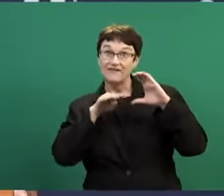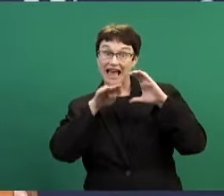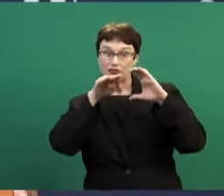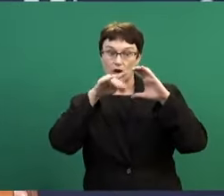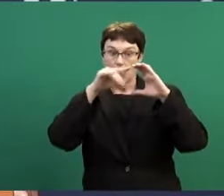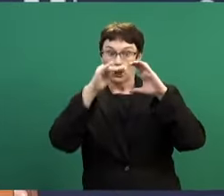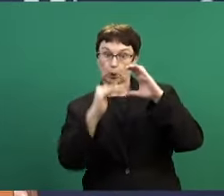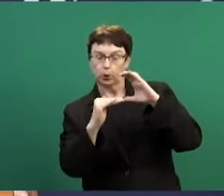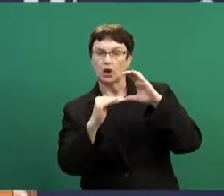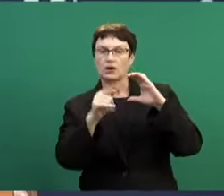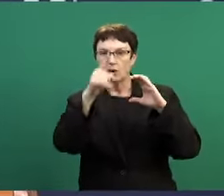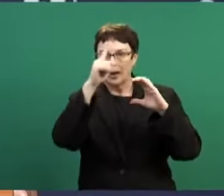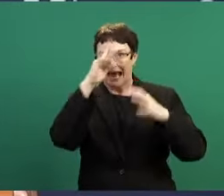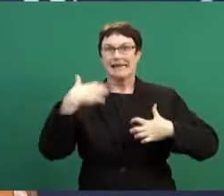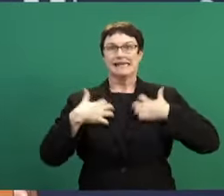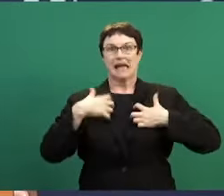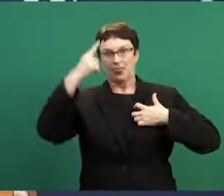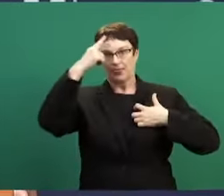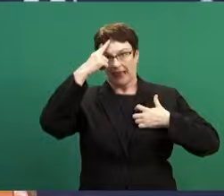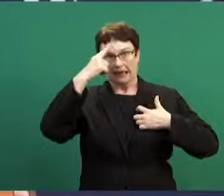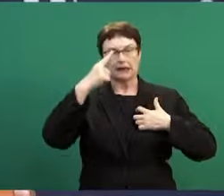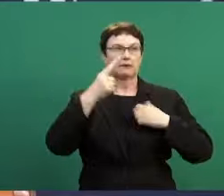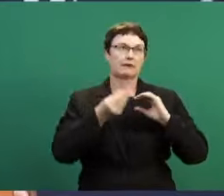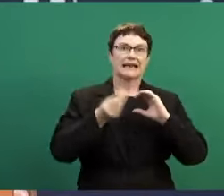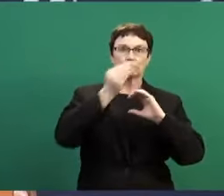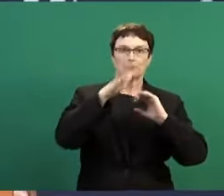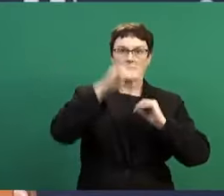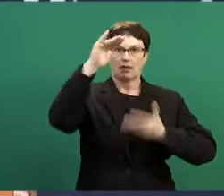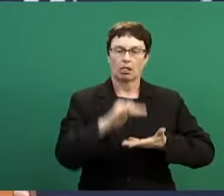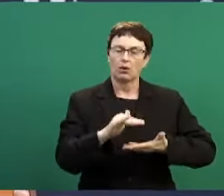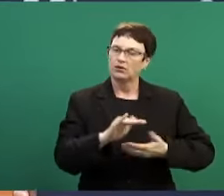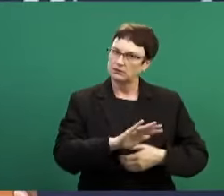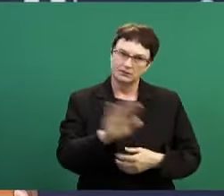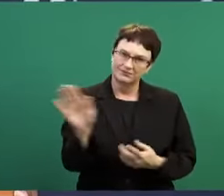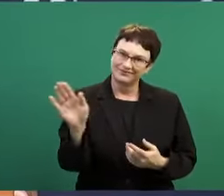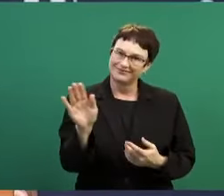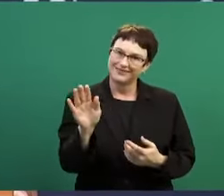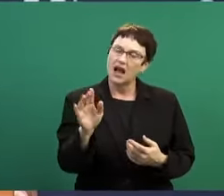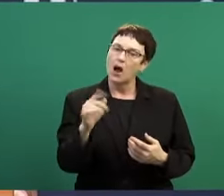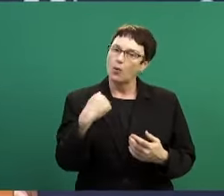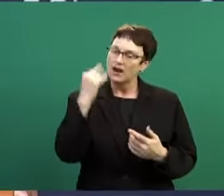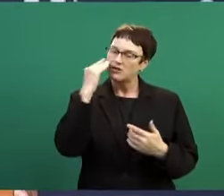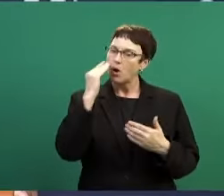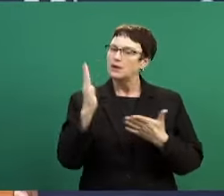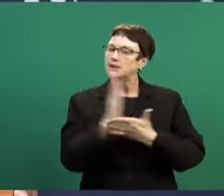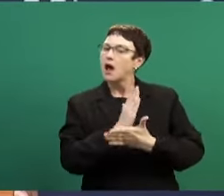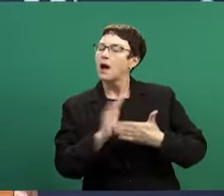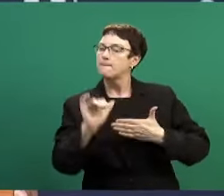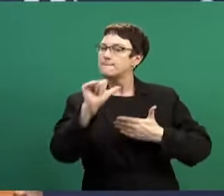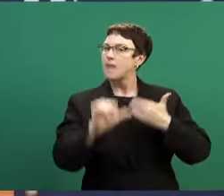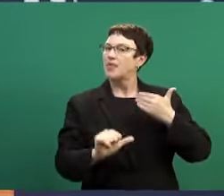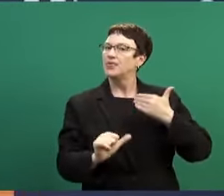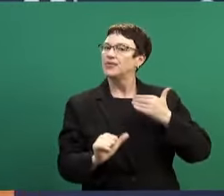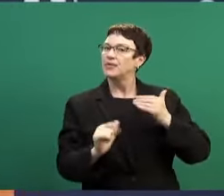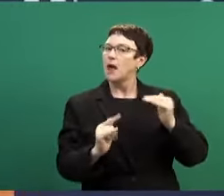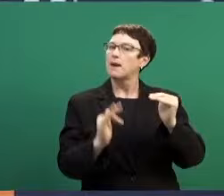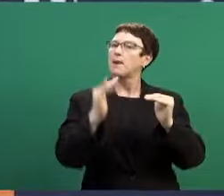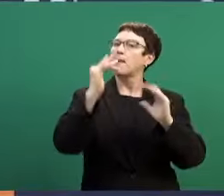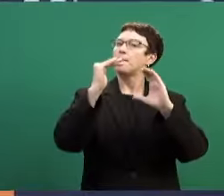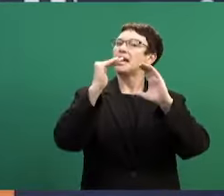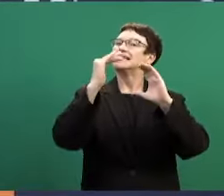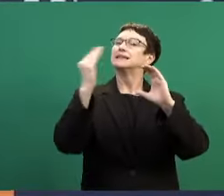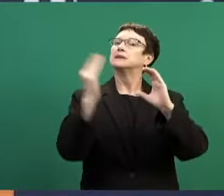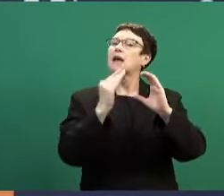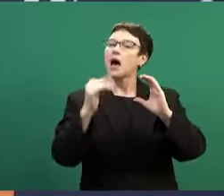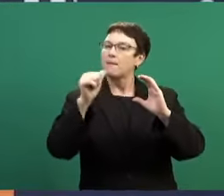Understand that. We do have an idea of what the outcome for each of the months would be, but for us,